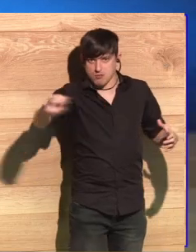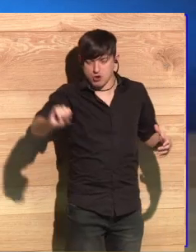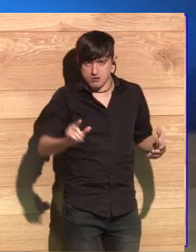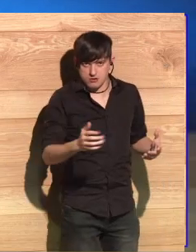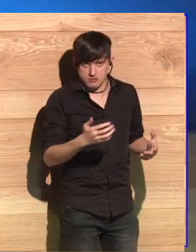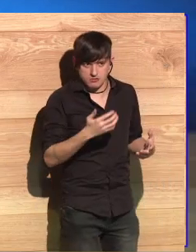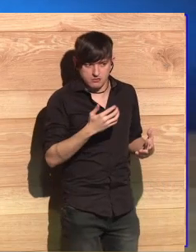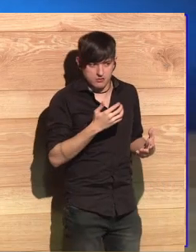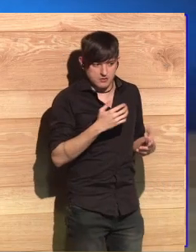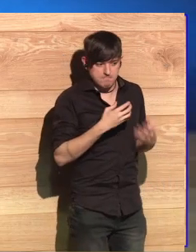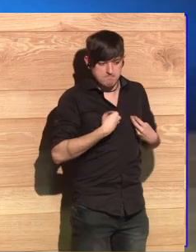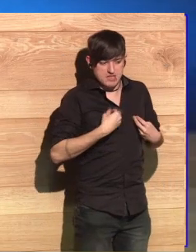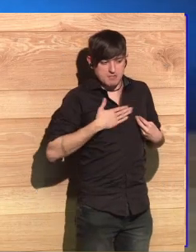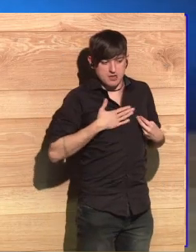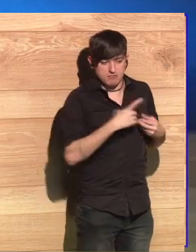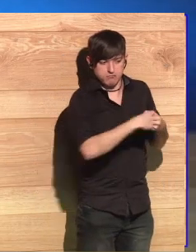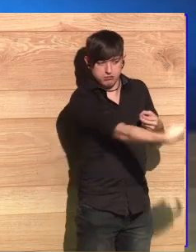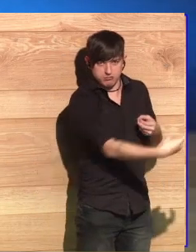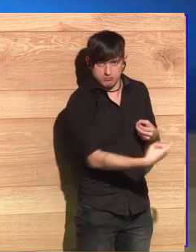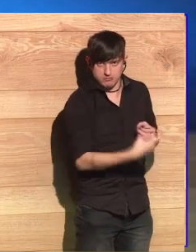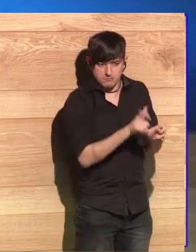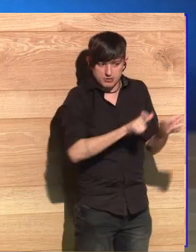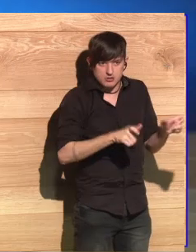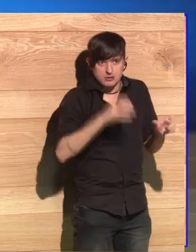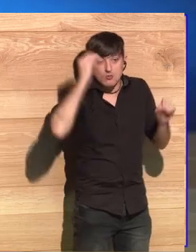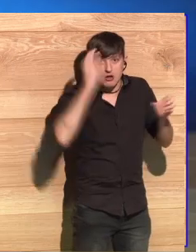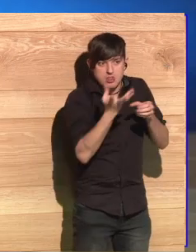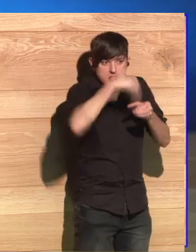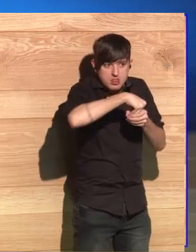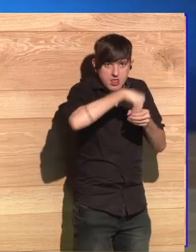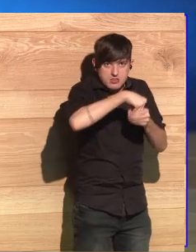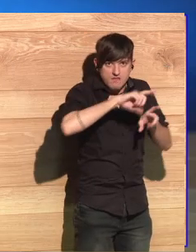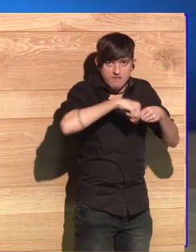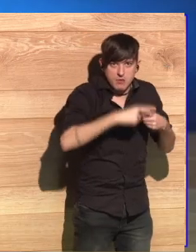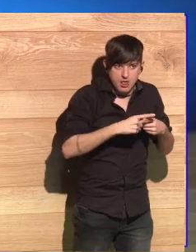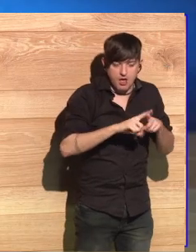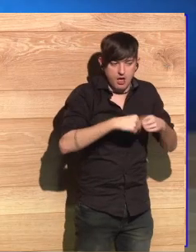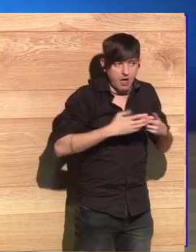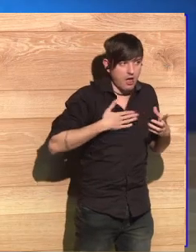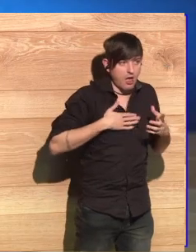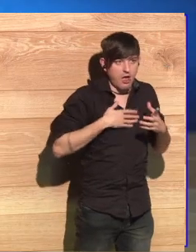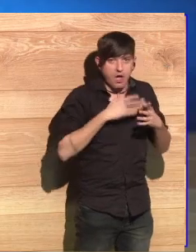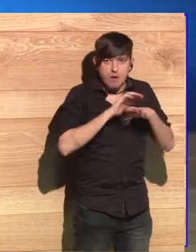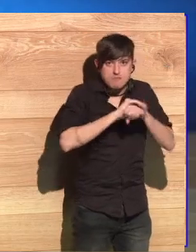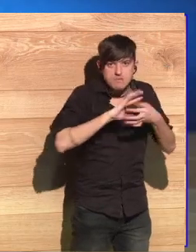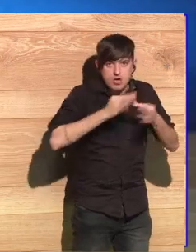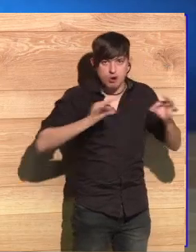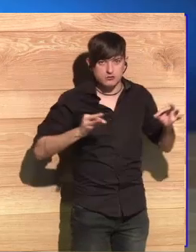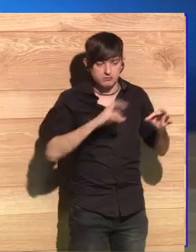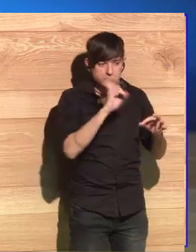family, your close friends. And in that sense, I have more remorse than